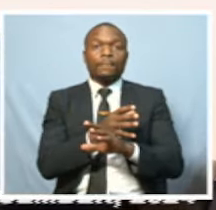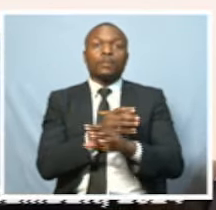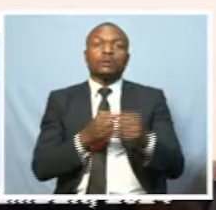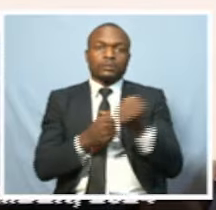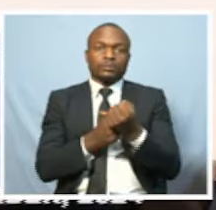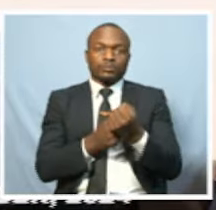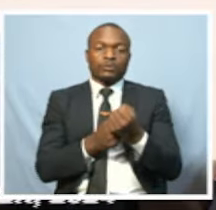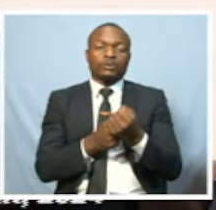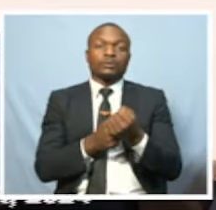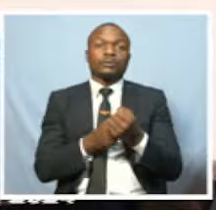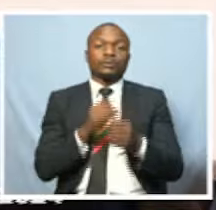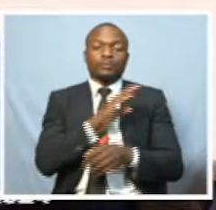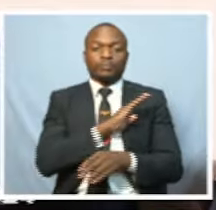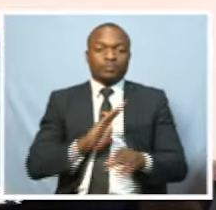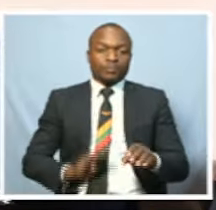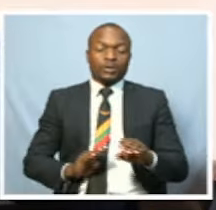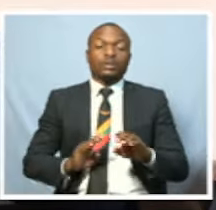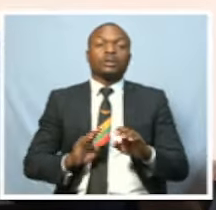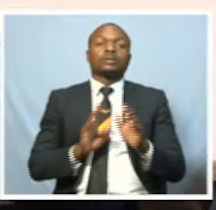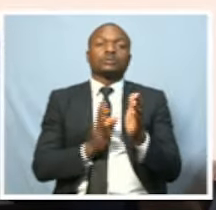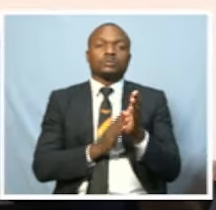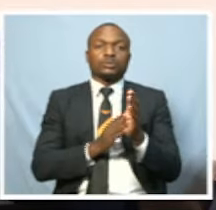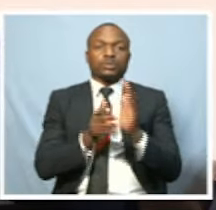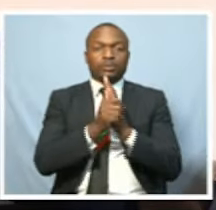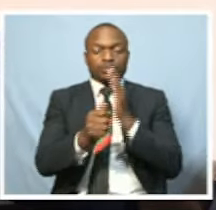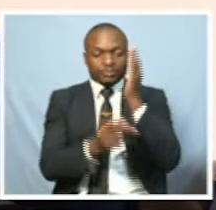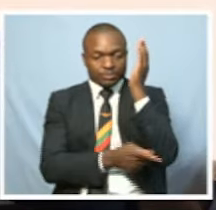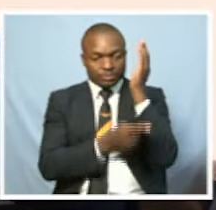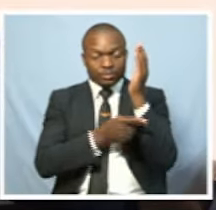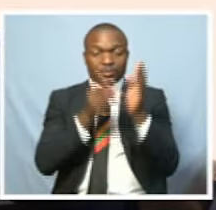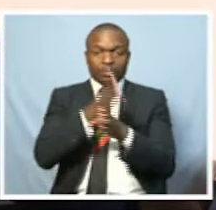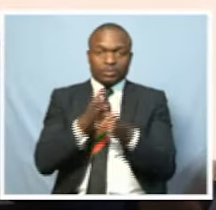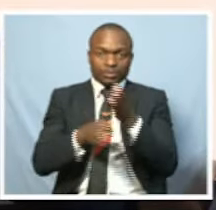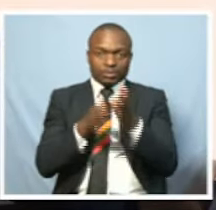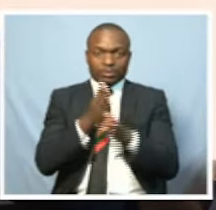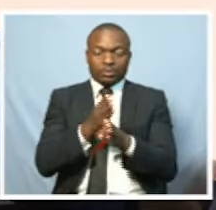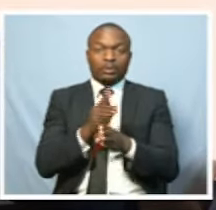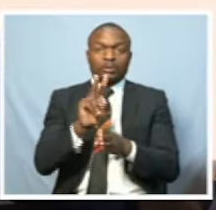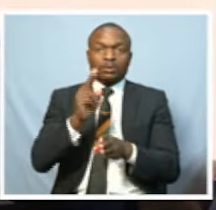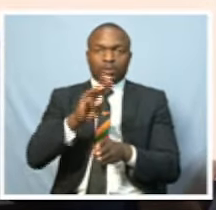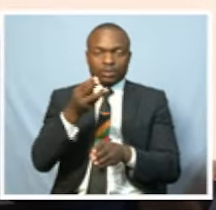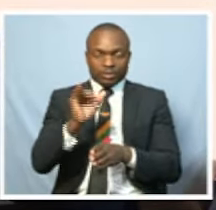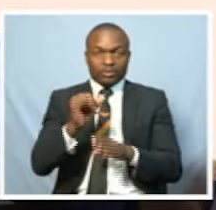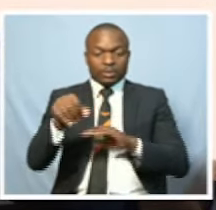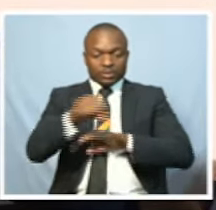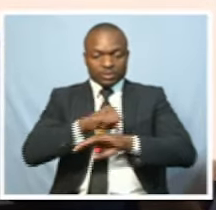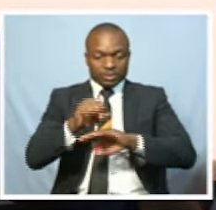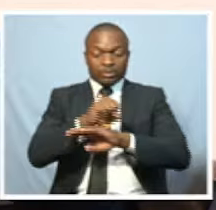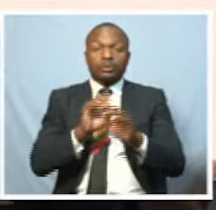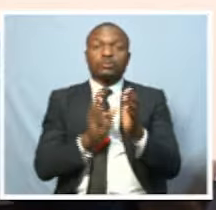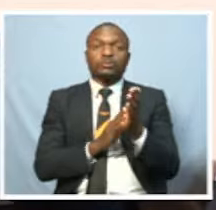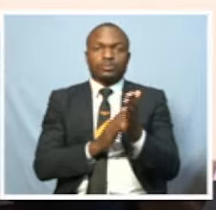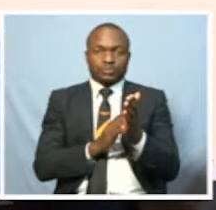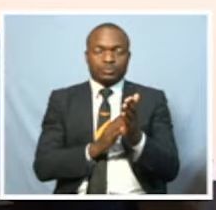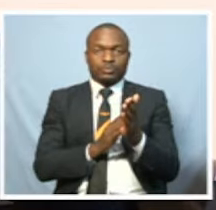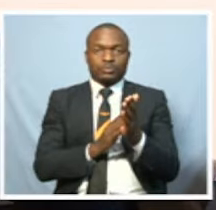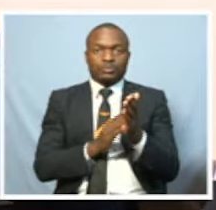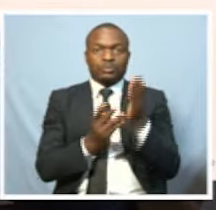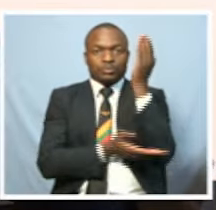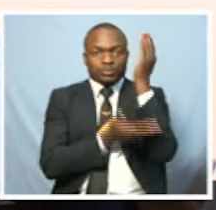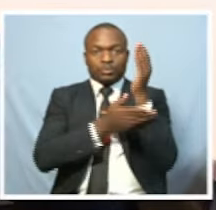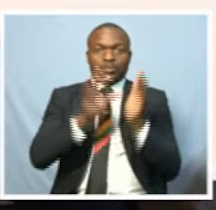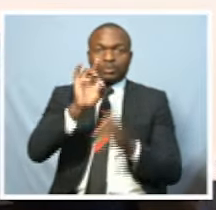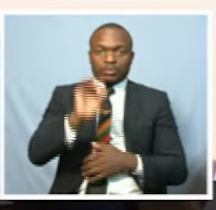skills development. And further, the construction of VUBWI secondary school has advanced, currently at 80%